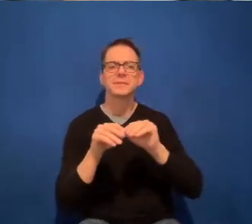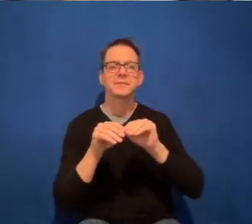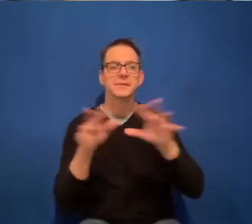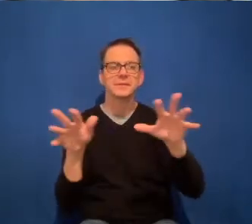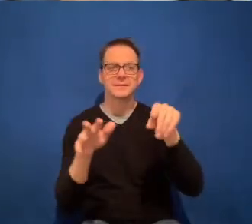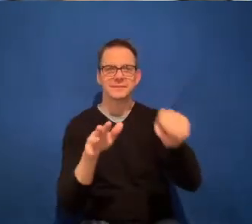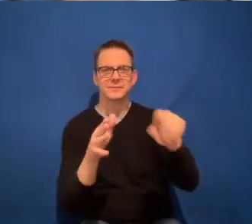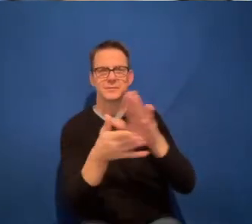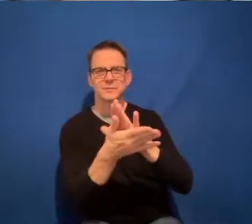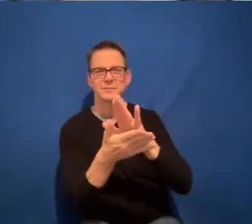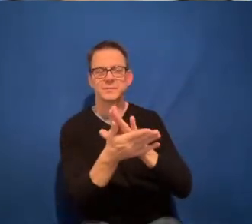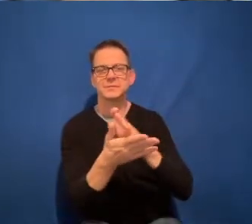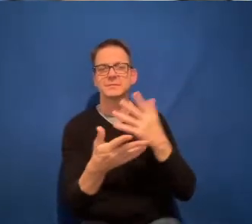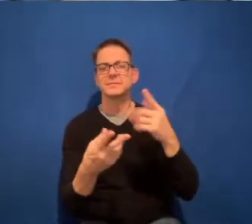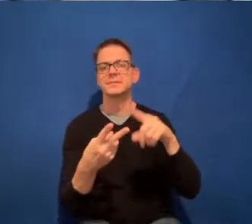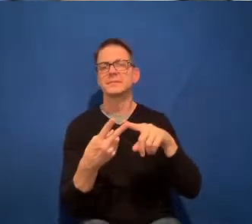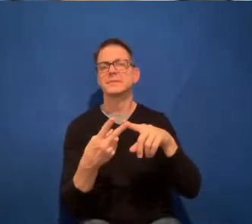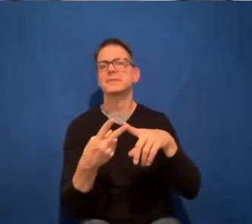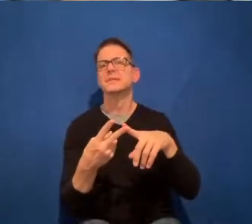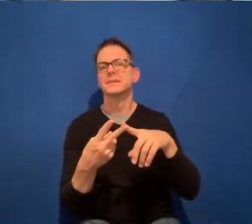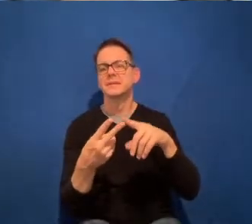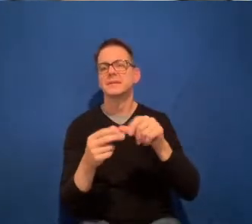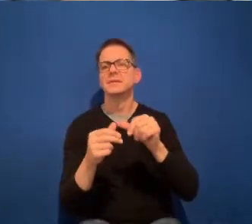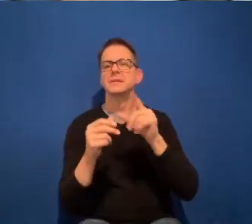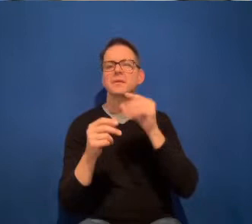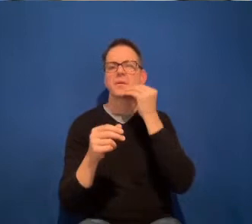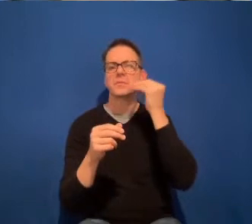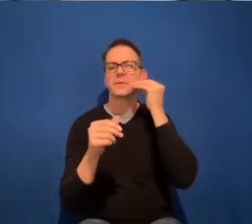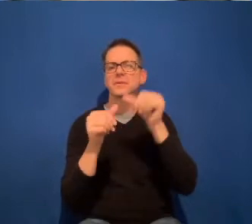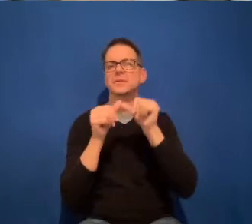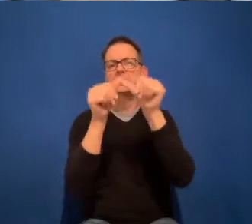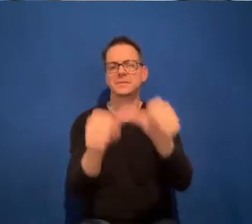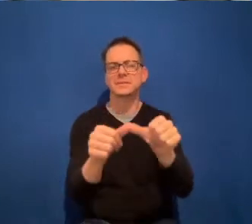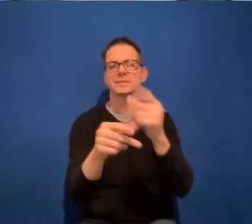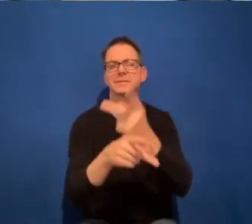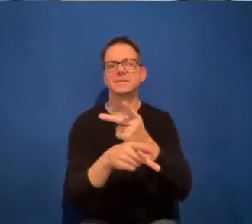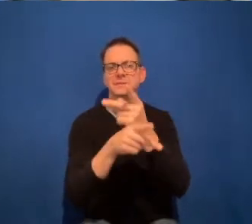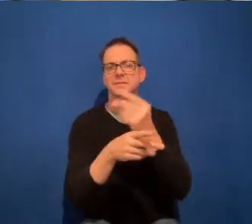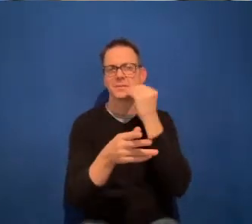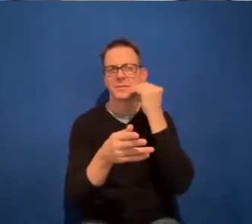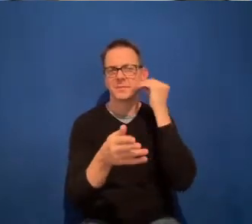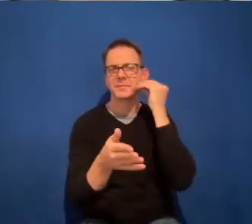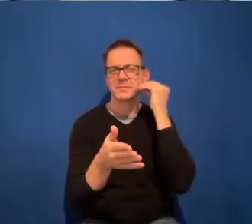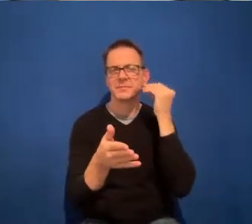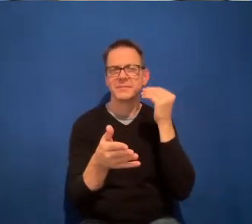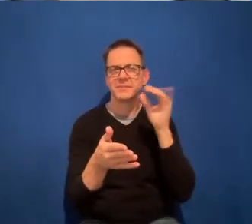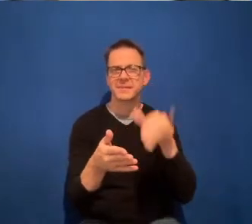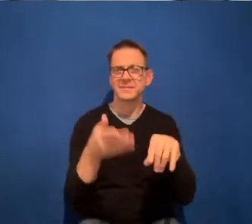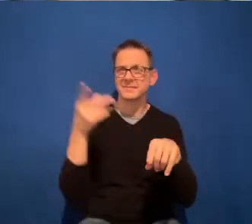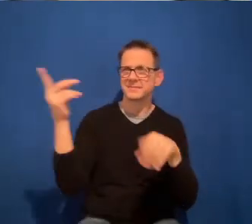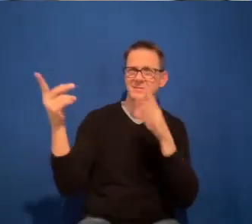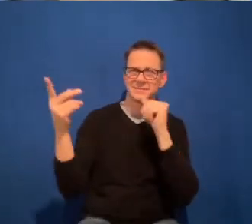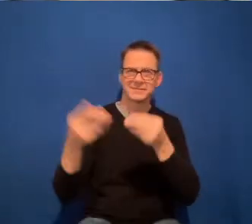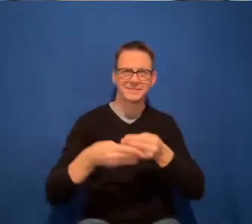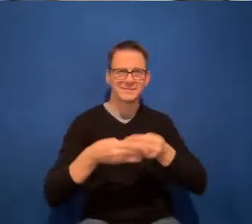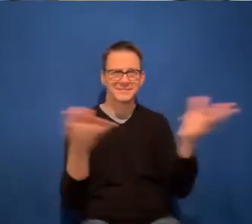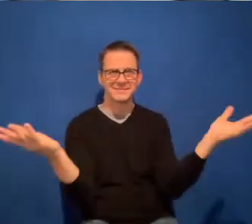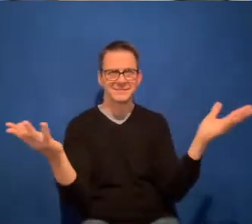schools. And I think they're using them in long-term care outbreaks as well. But as far as I know, they're not being released to the general